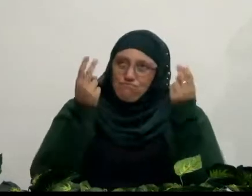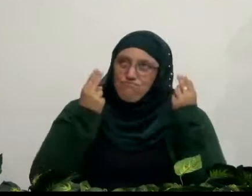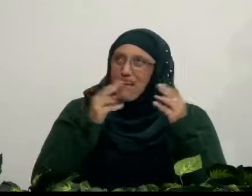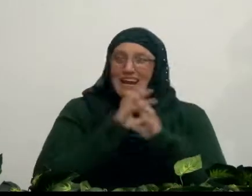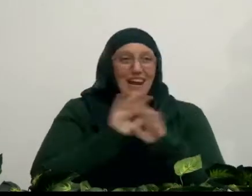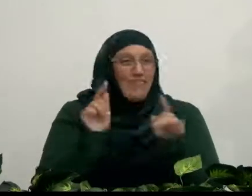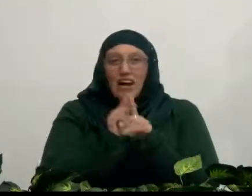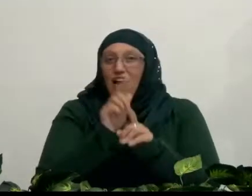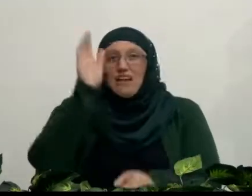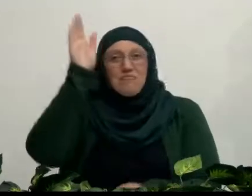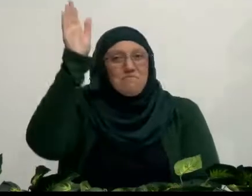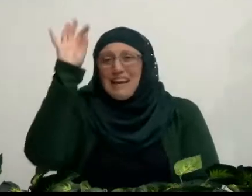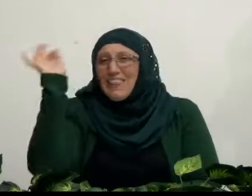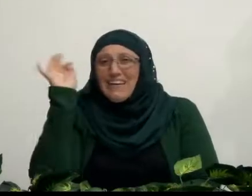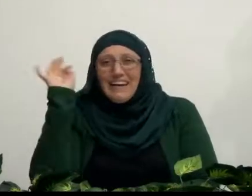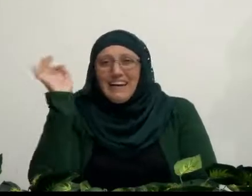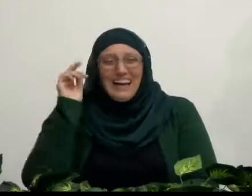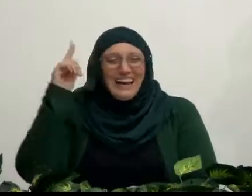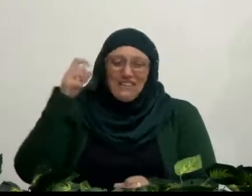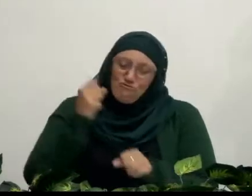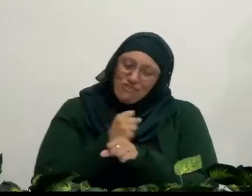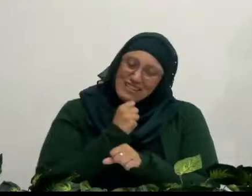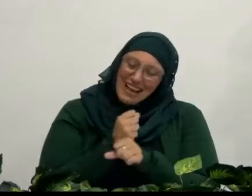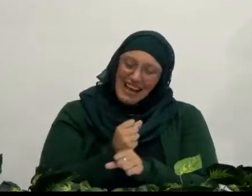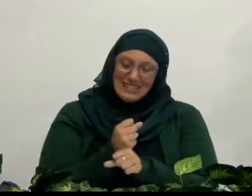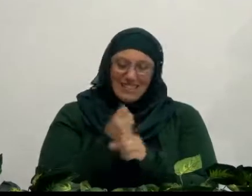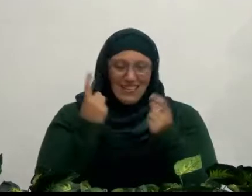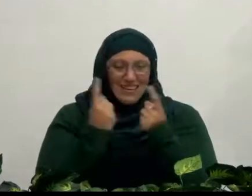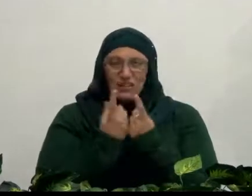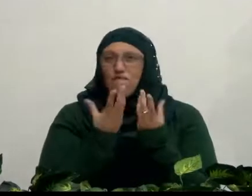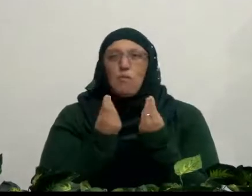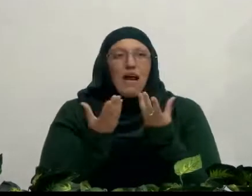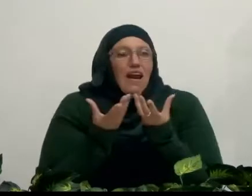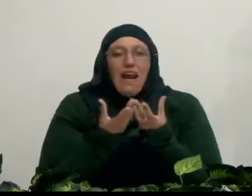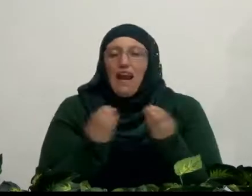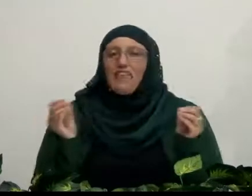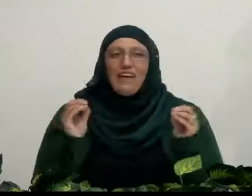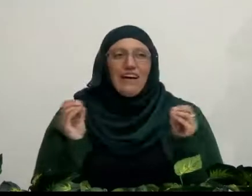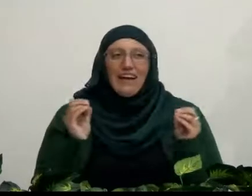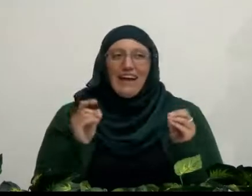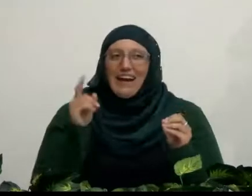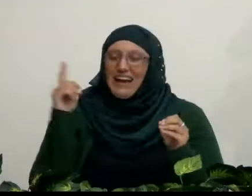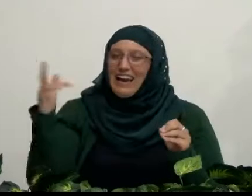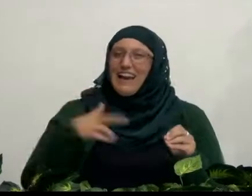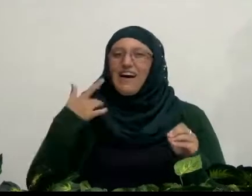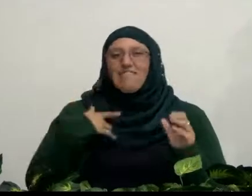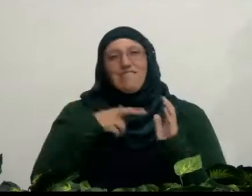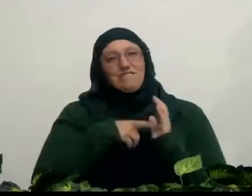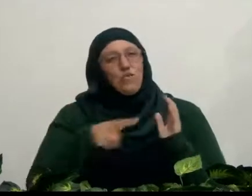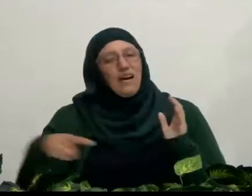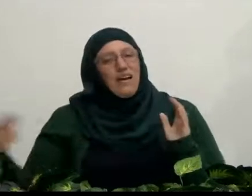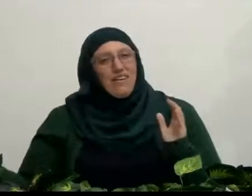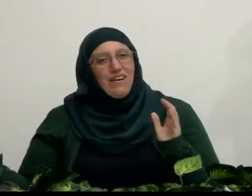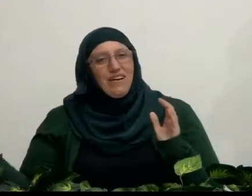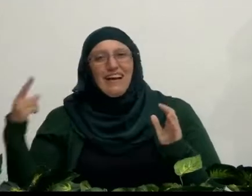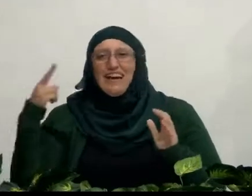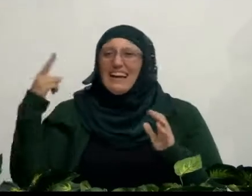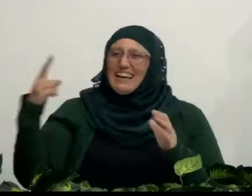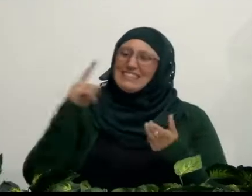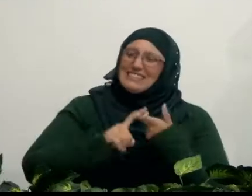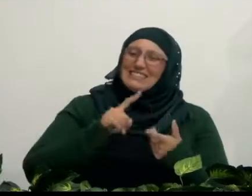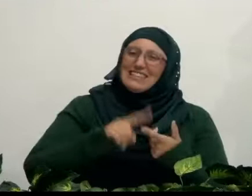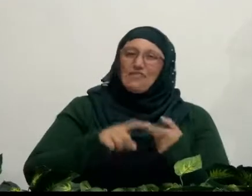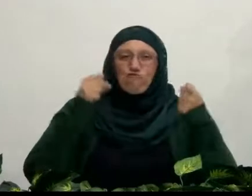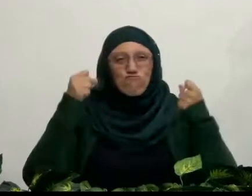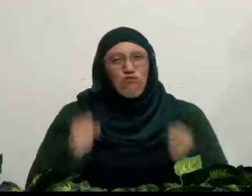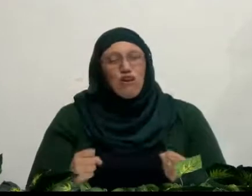Him. He initiates the creation from nothing. He is everlasting, living, sustaining in the truth. There is no